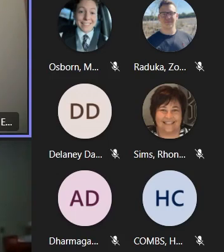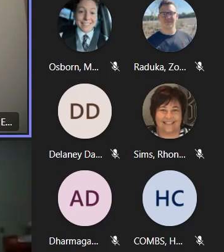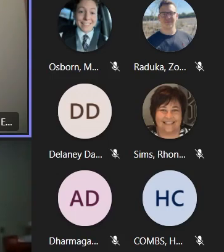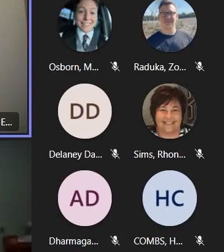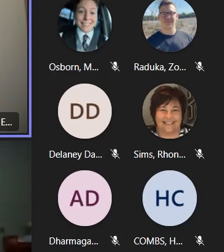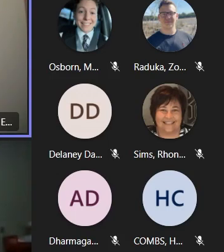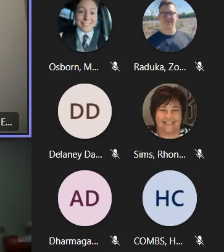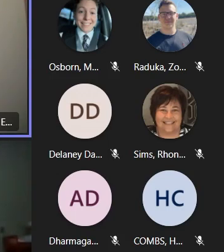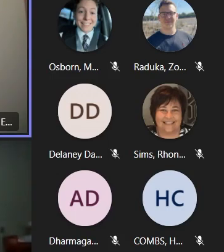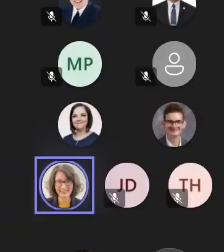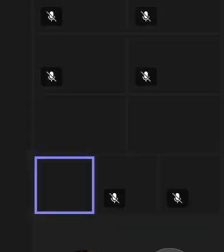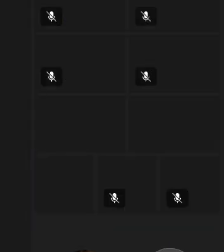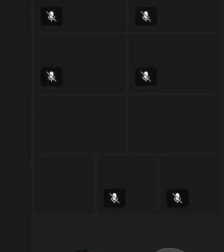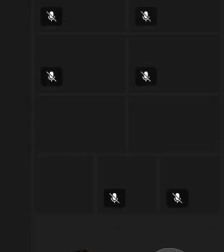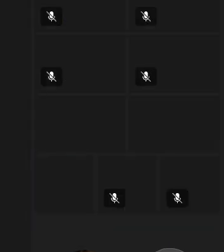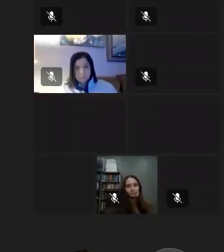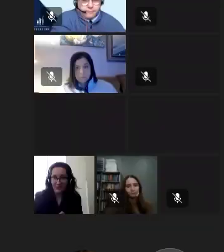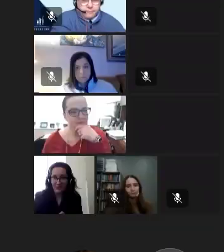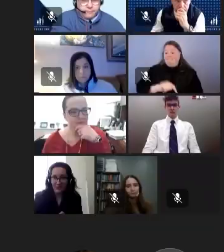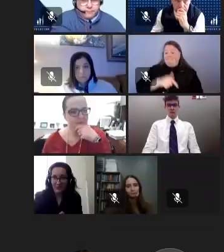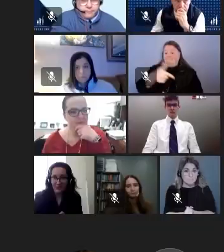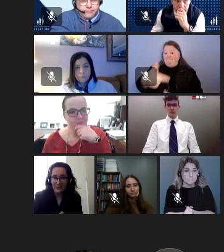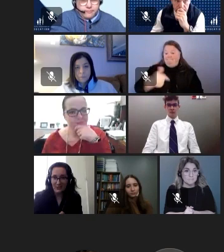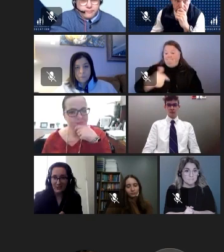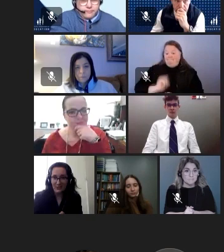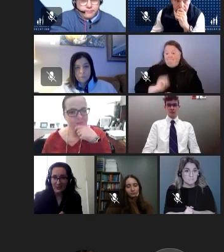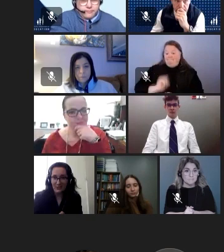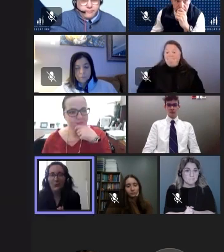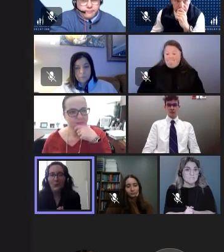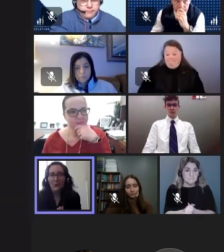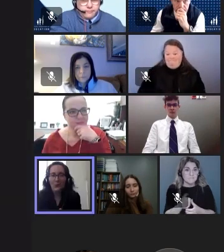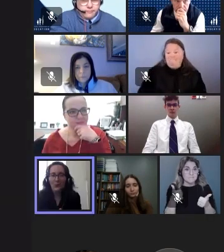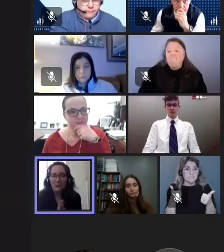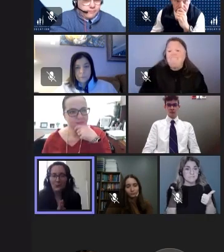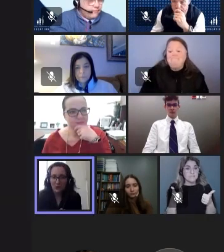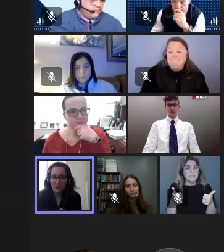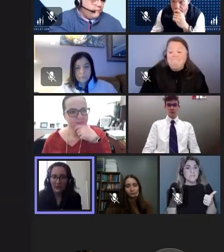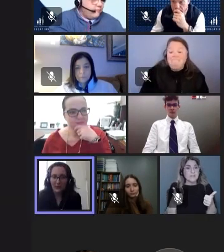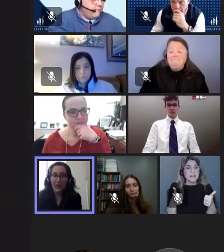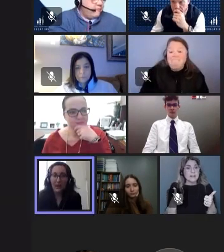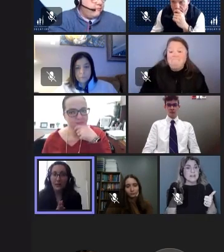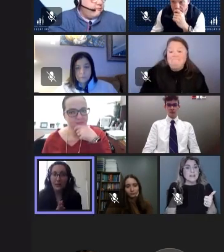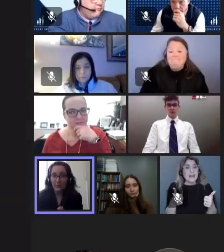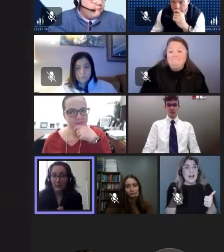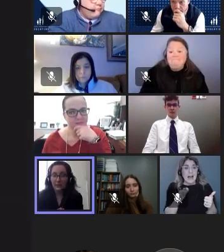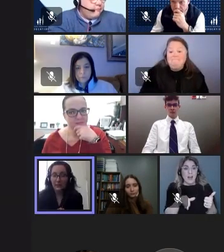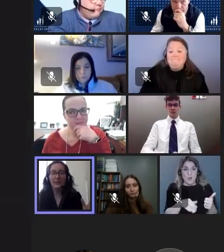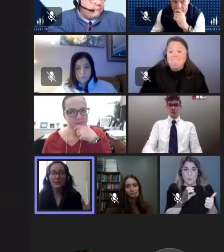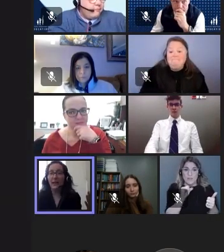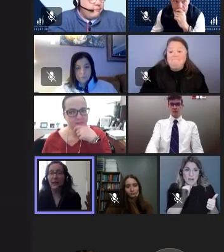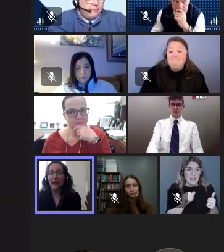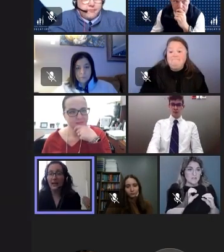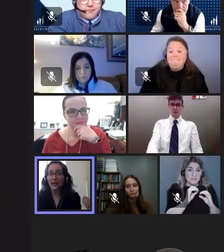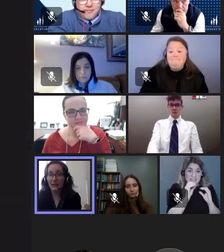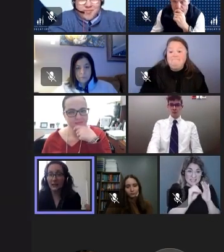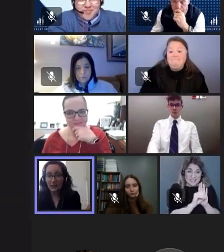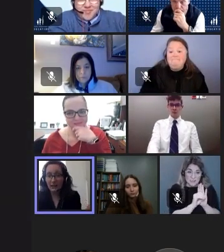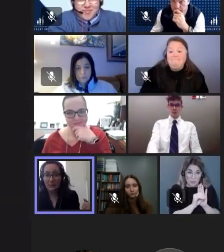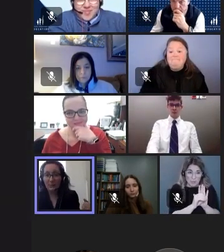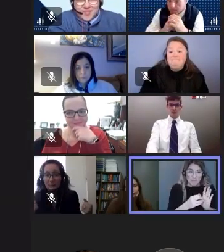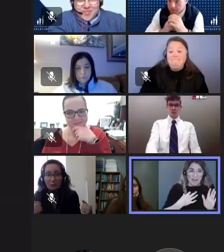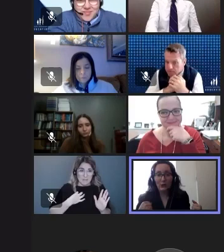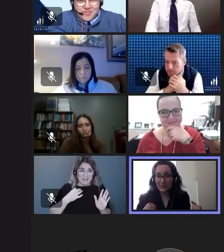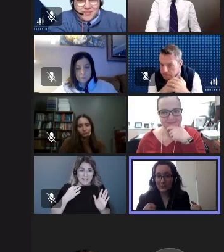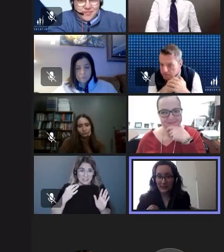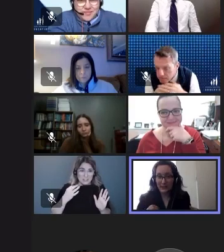to share that we actually have not received any applications yet for that position however as a